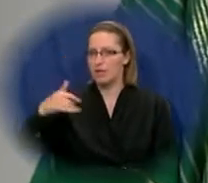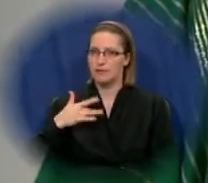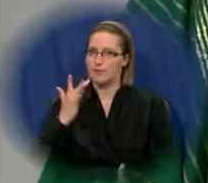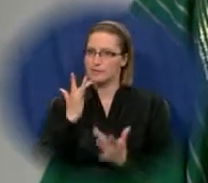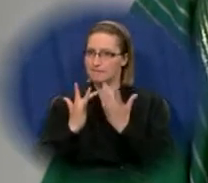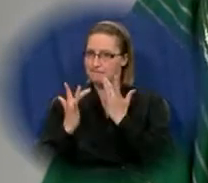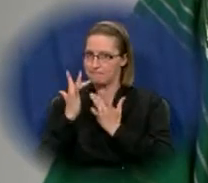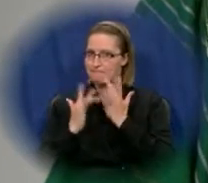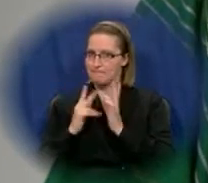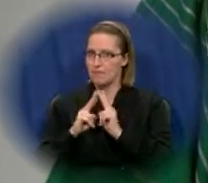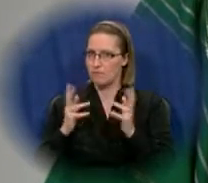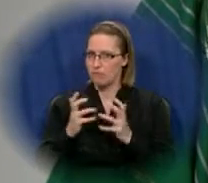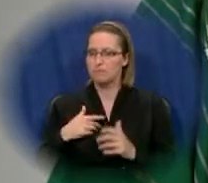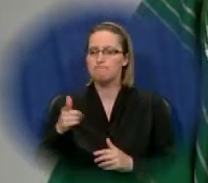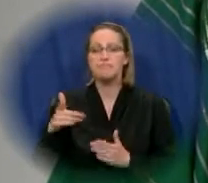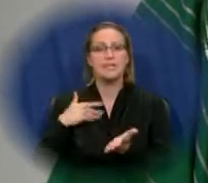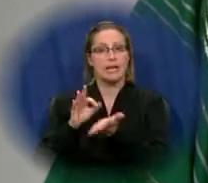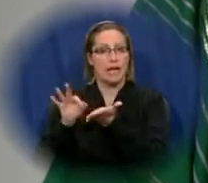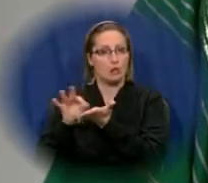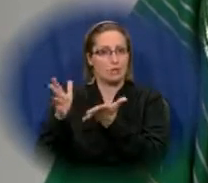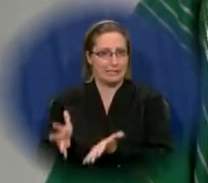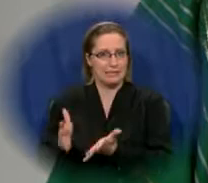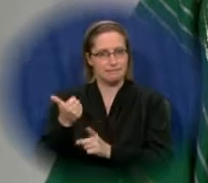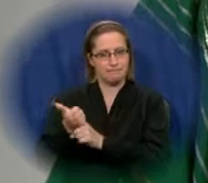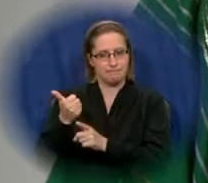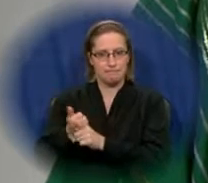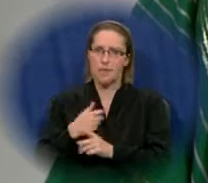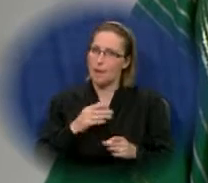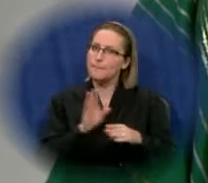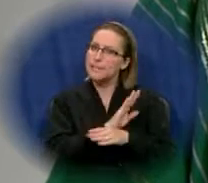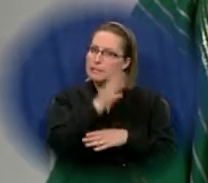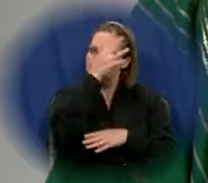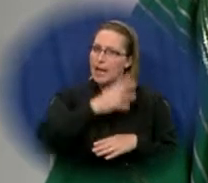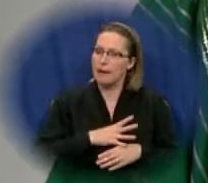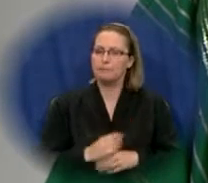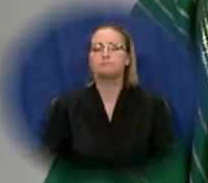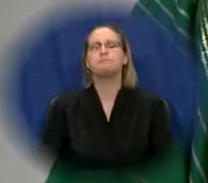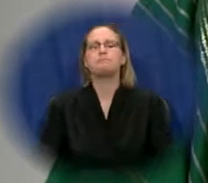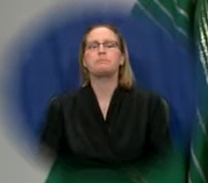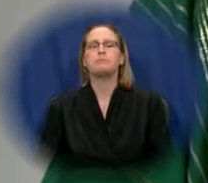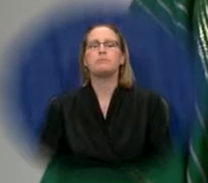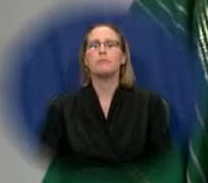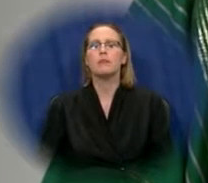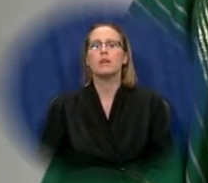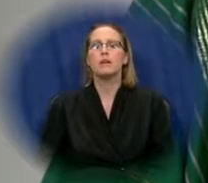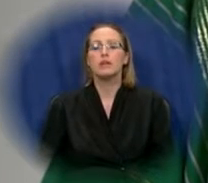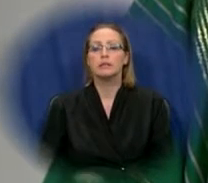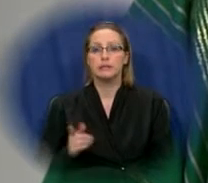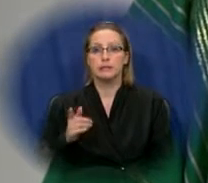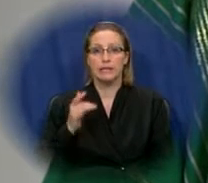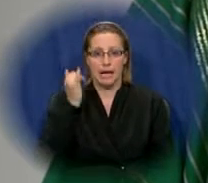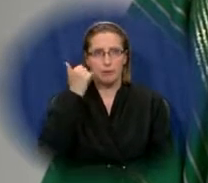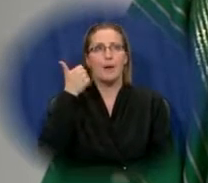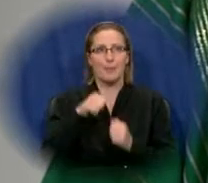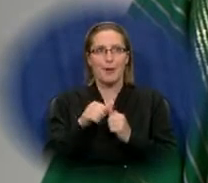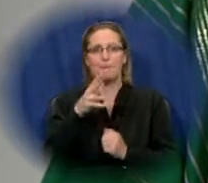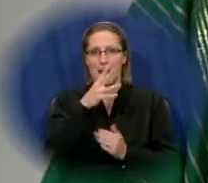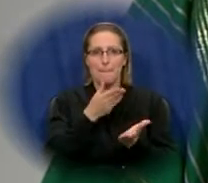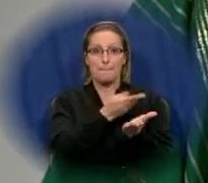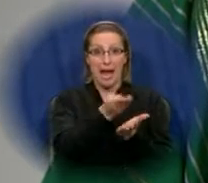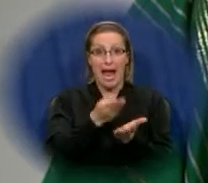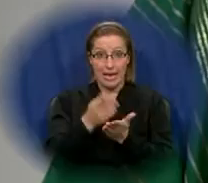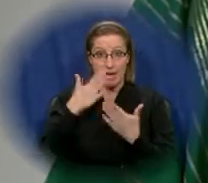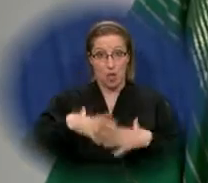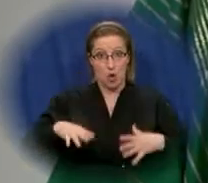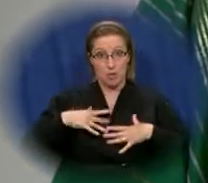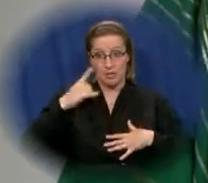man. He was an accountant and businessman, and when it came to, I remember with Mom buying clothes